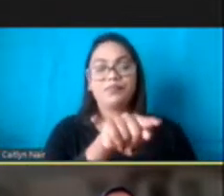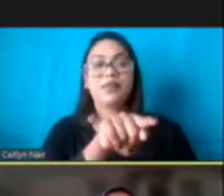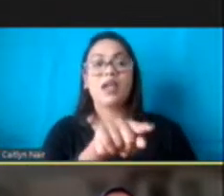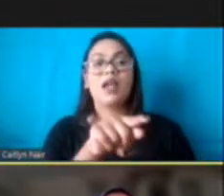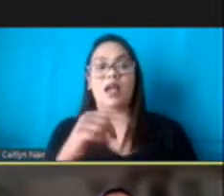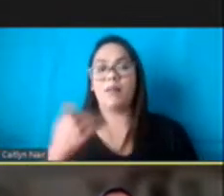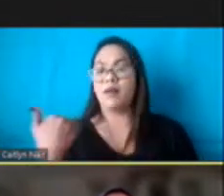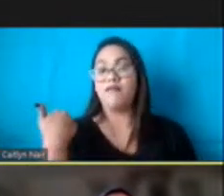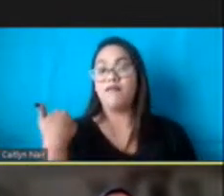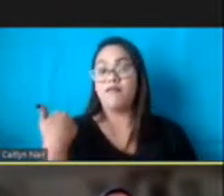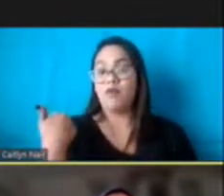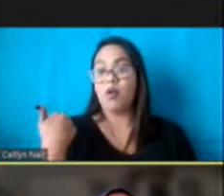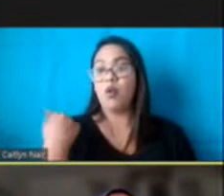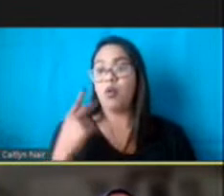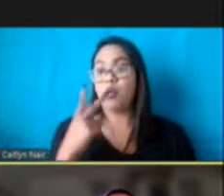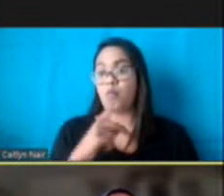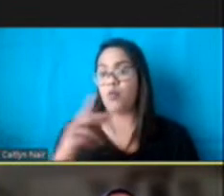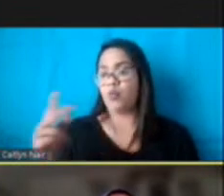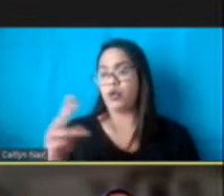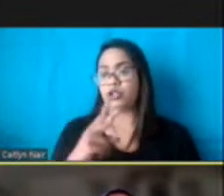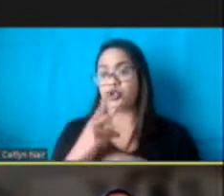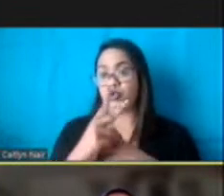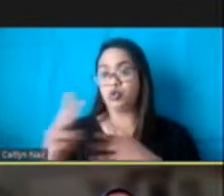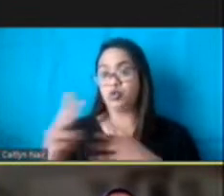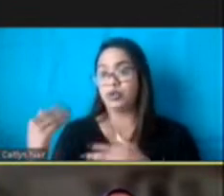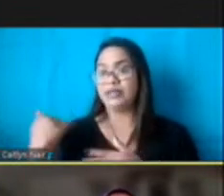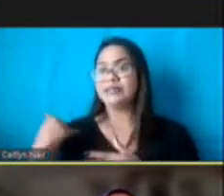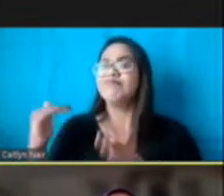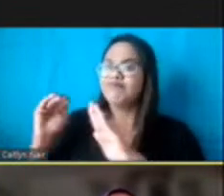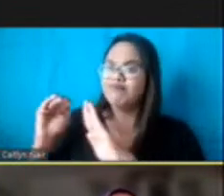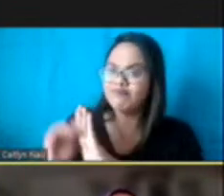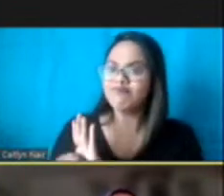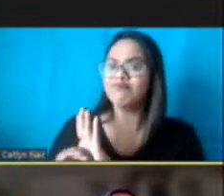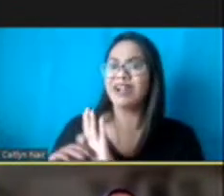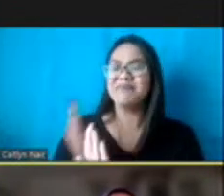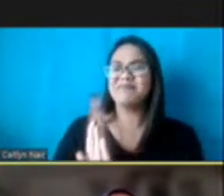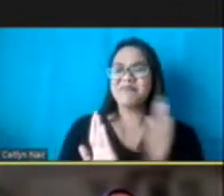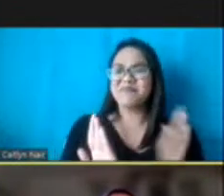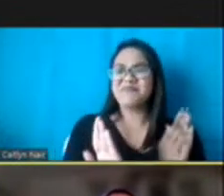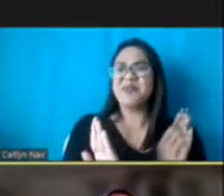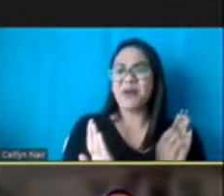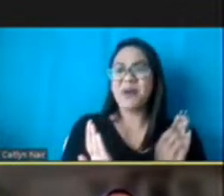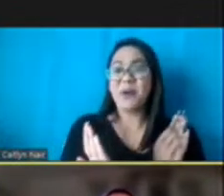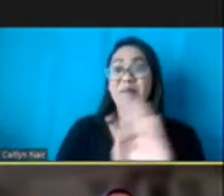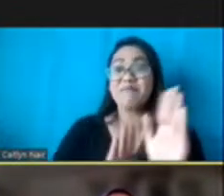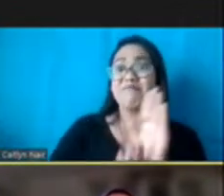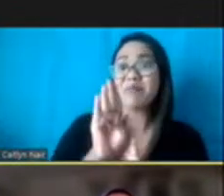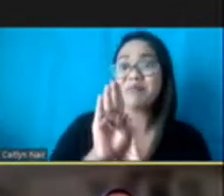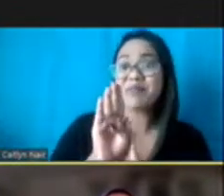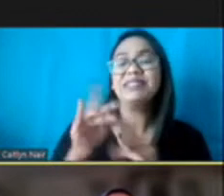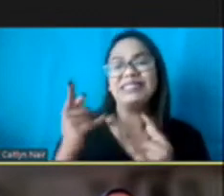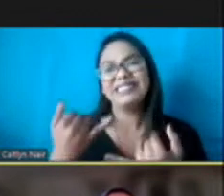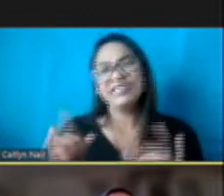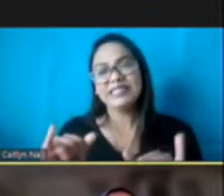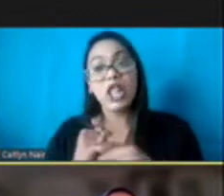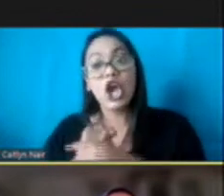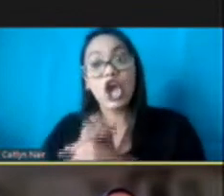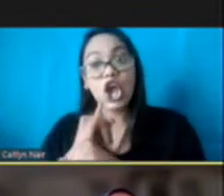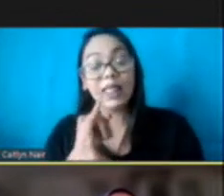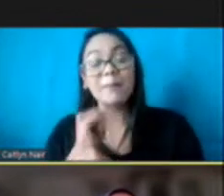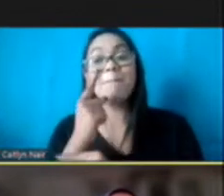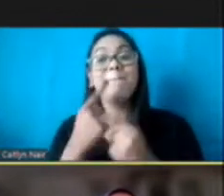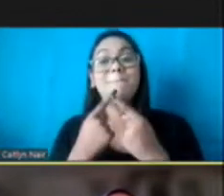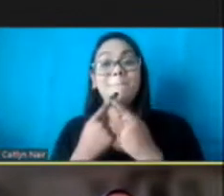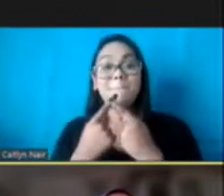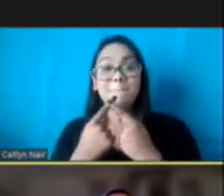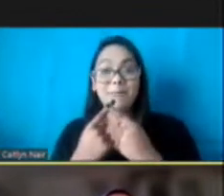it's declined and been lower than it had been before. Of course, it's early to look at severity and case fatality ratio data because